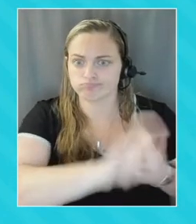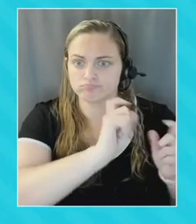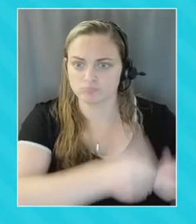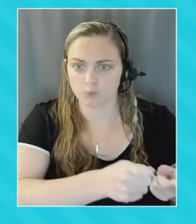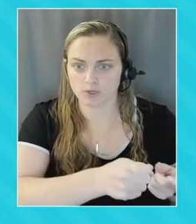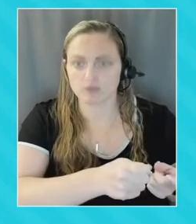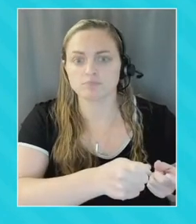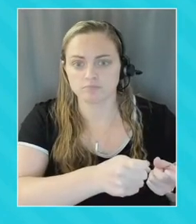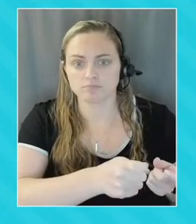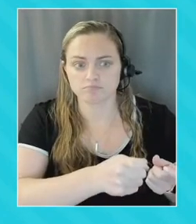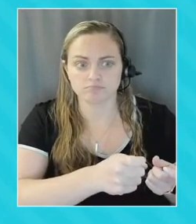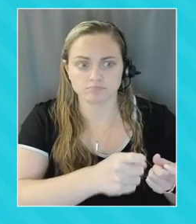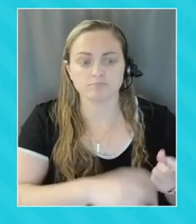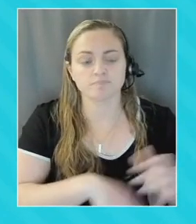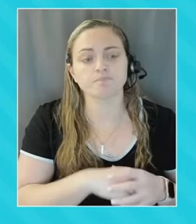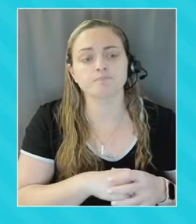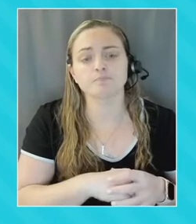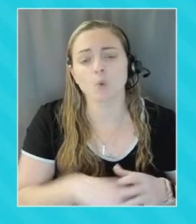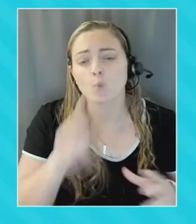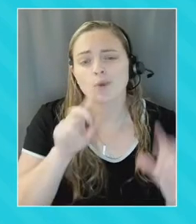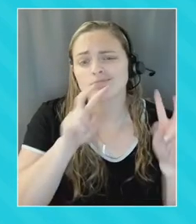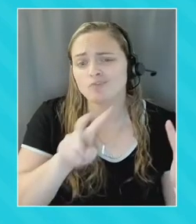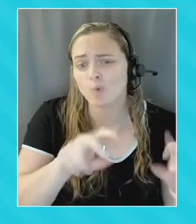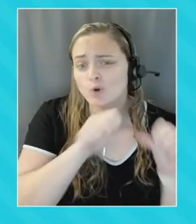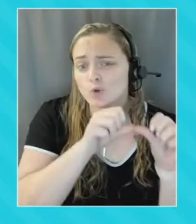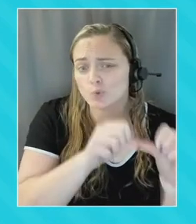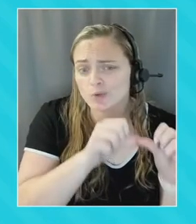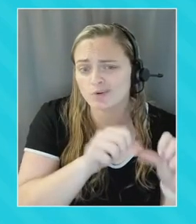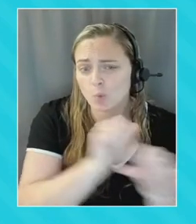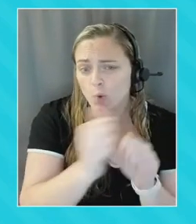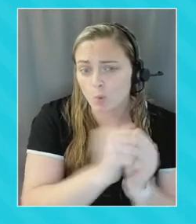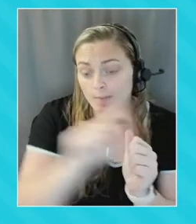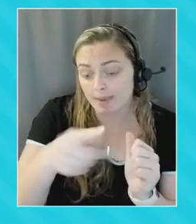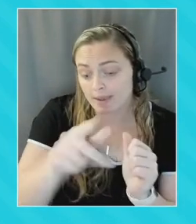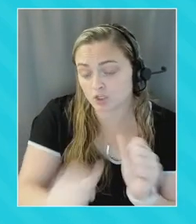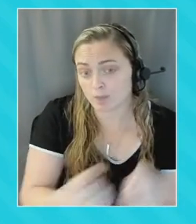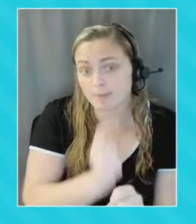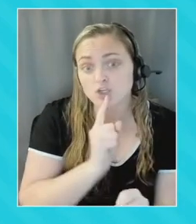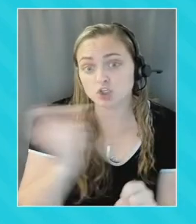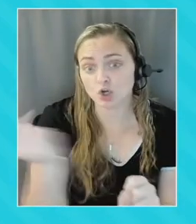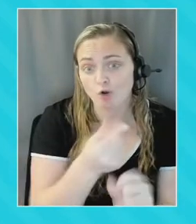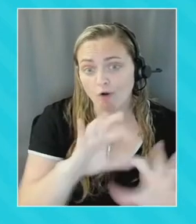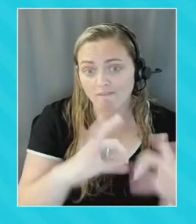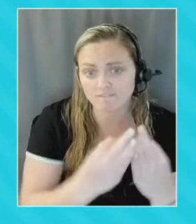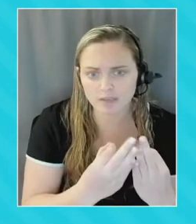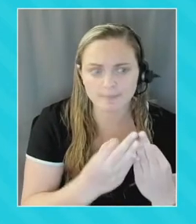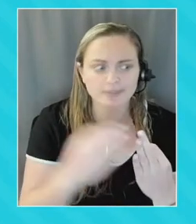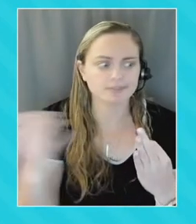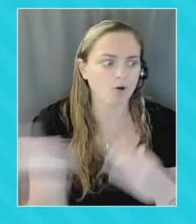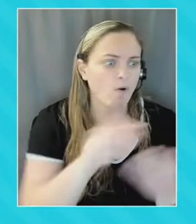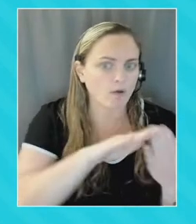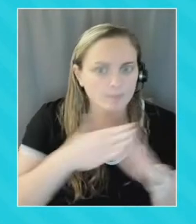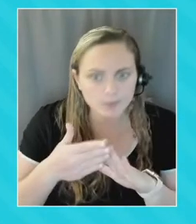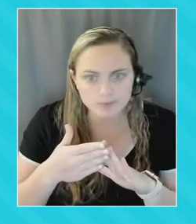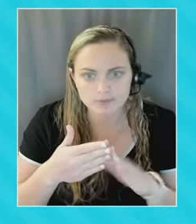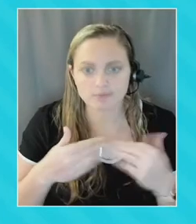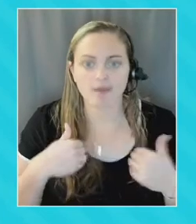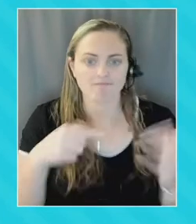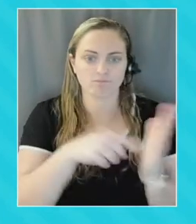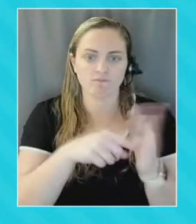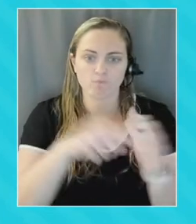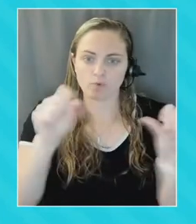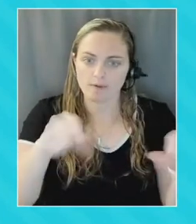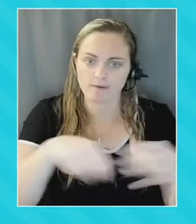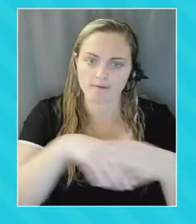1 month. We look forward to continue to work with PHA to ensure that every family in every zip code has affordable access to